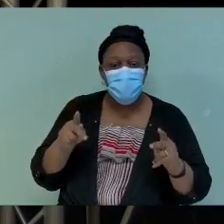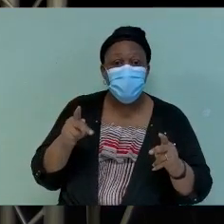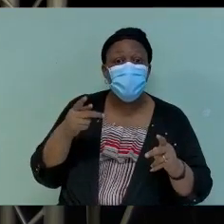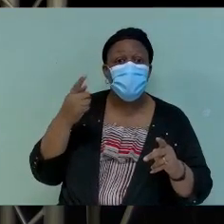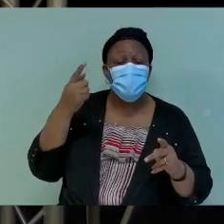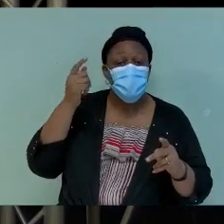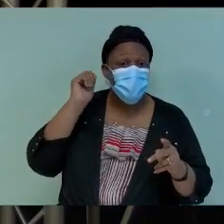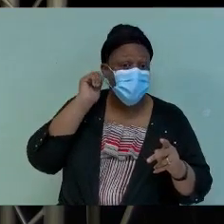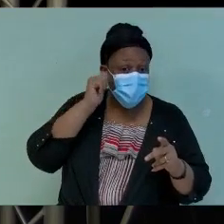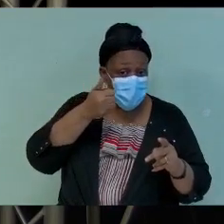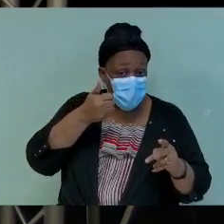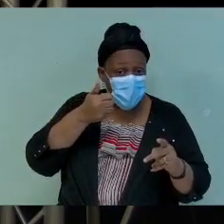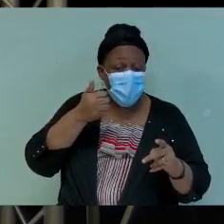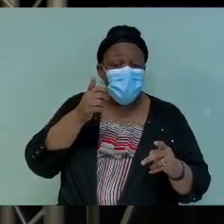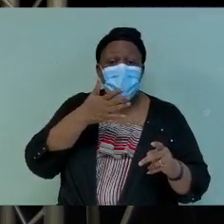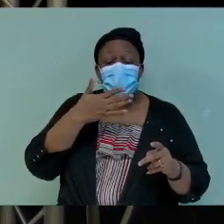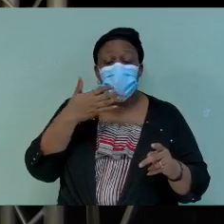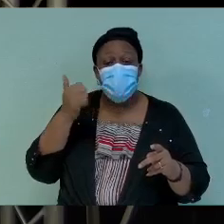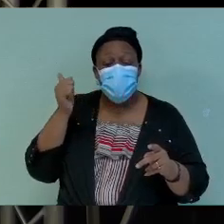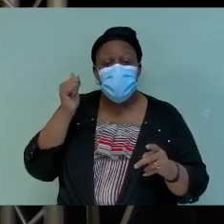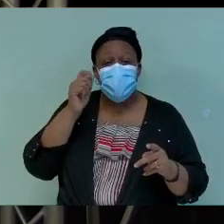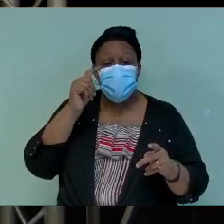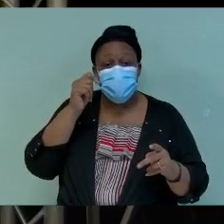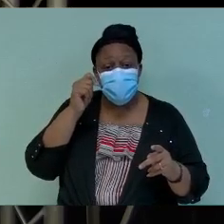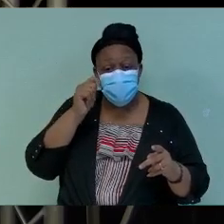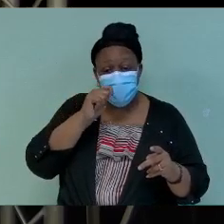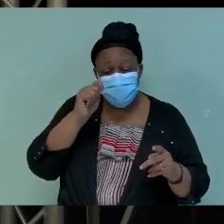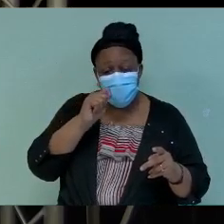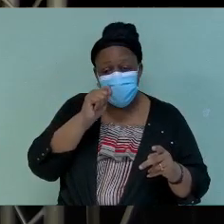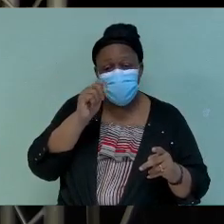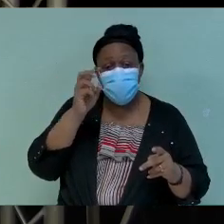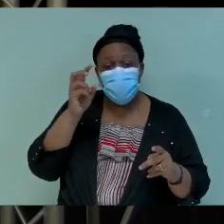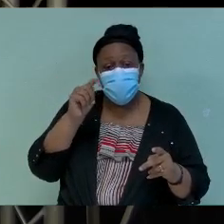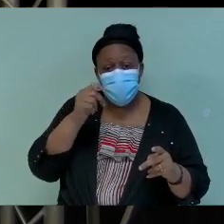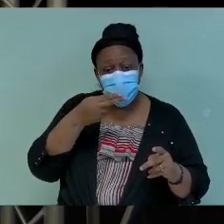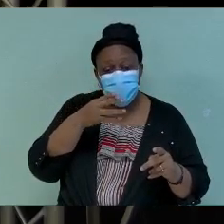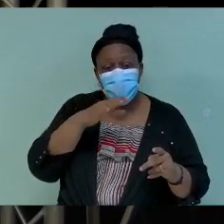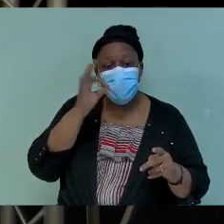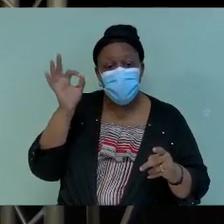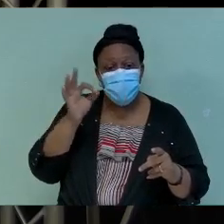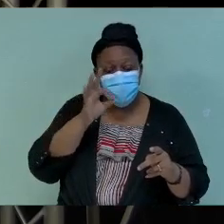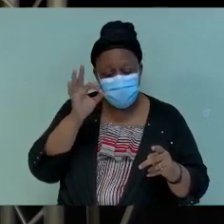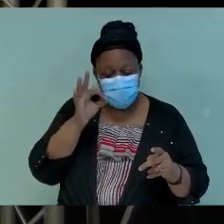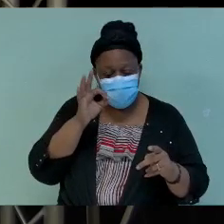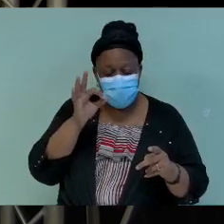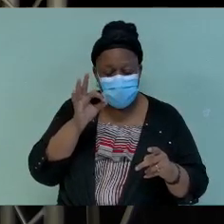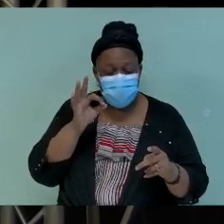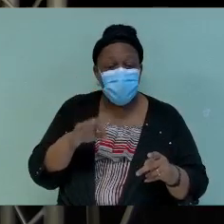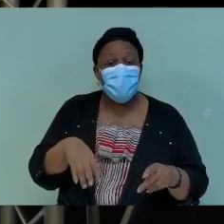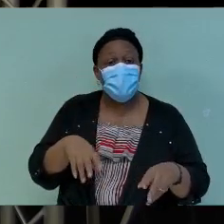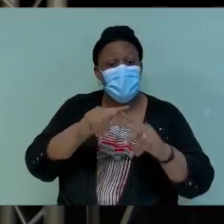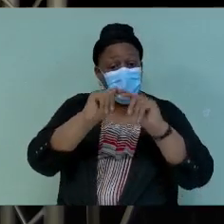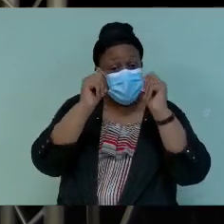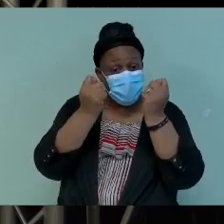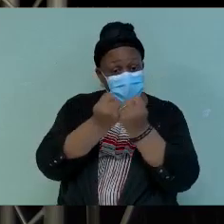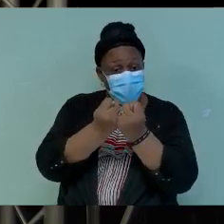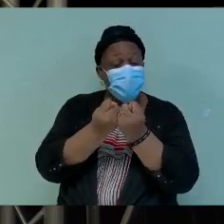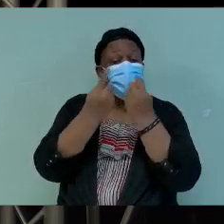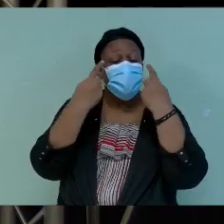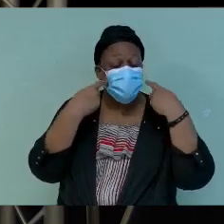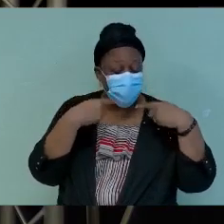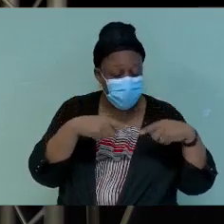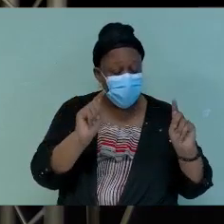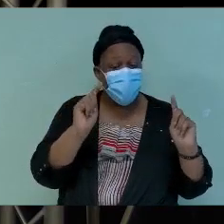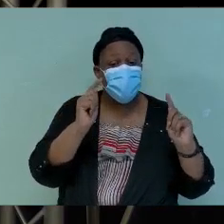next following week. So again, I'm asking all business places and enterprises to